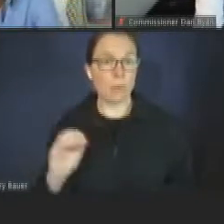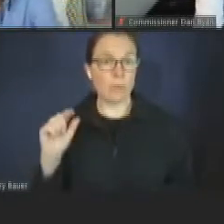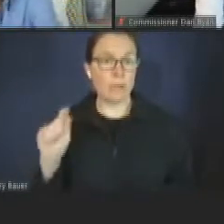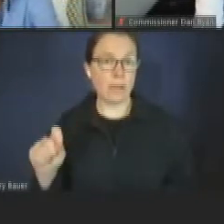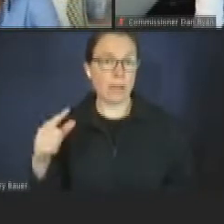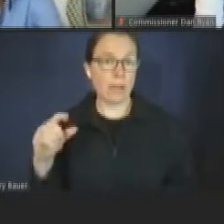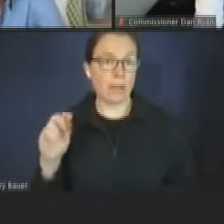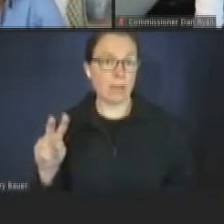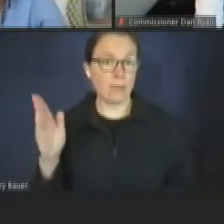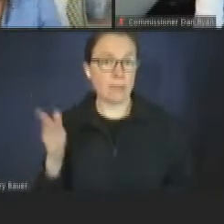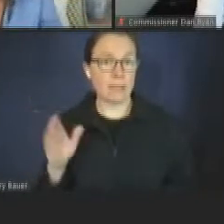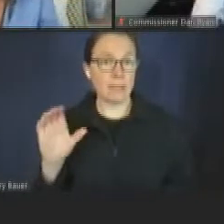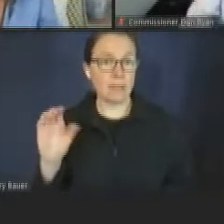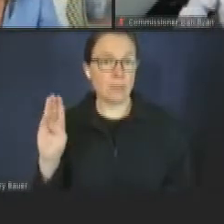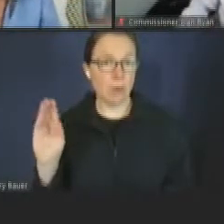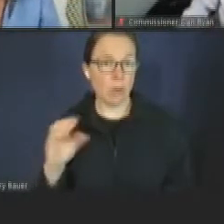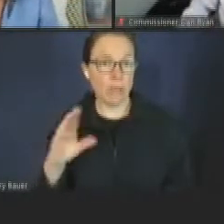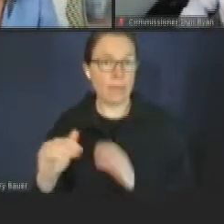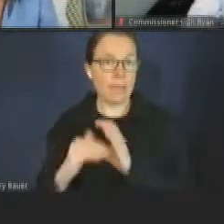portlandoregon.gov/CBO, and by email at